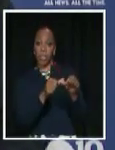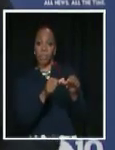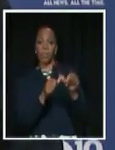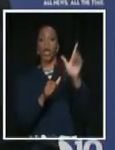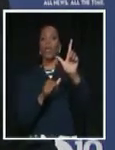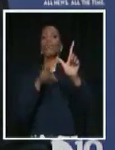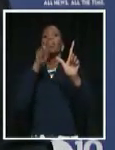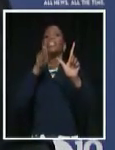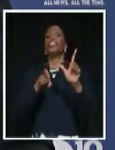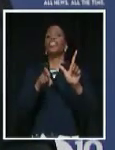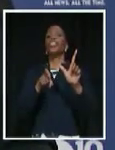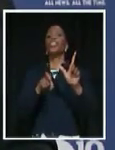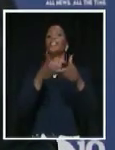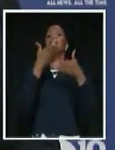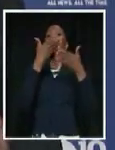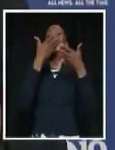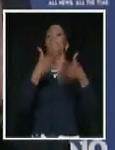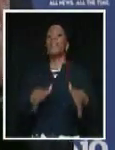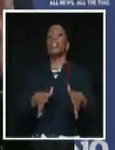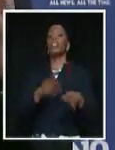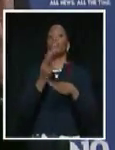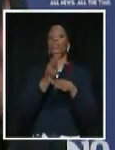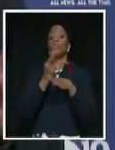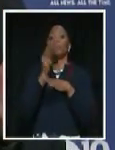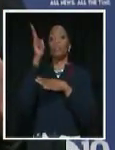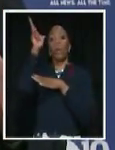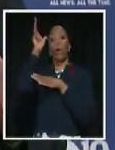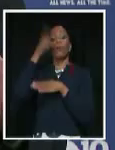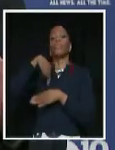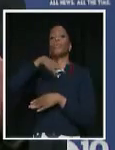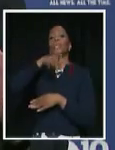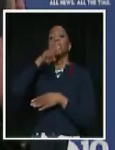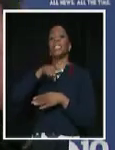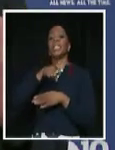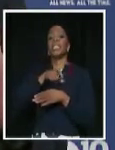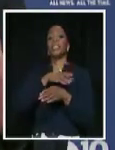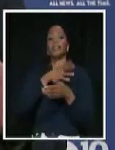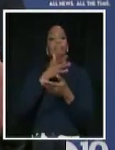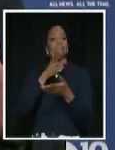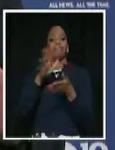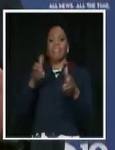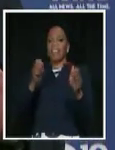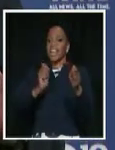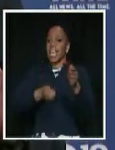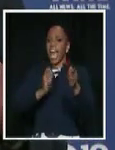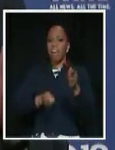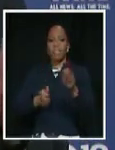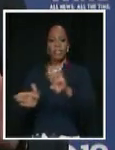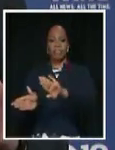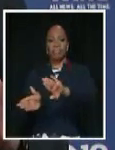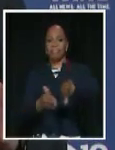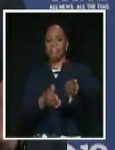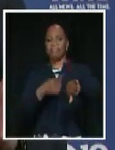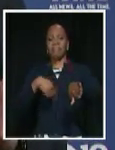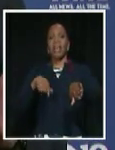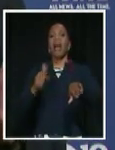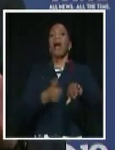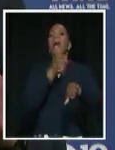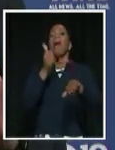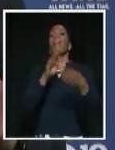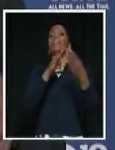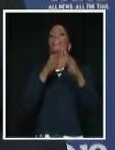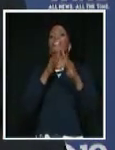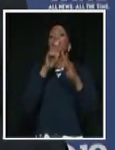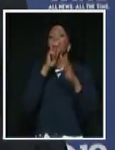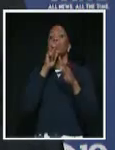should end using horses. We need to completely redo our carriages. We don't need to have antique cars to do it. Other cities that have gotten rid